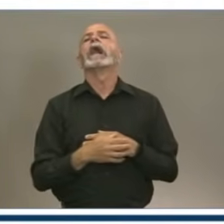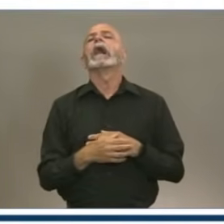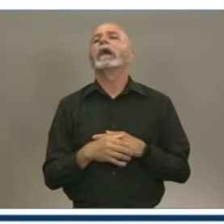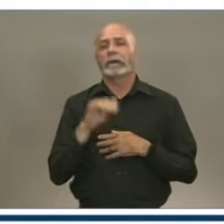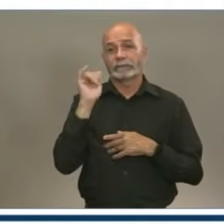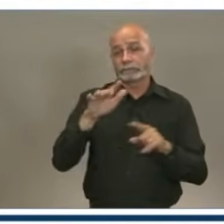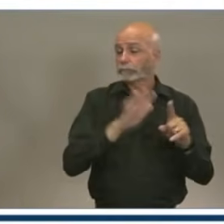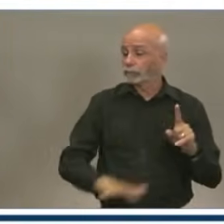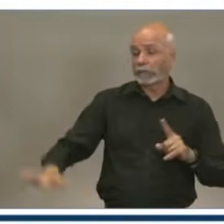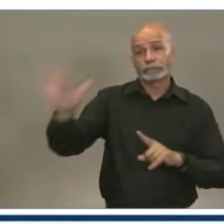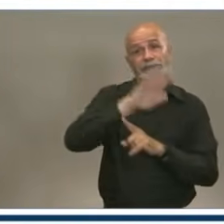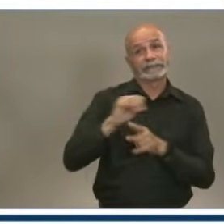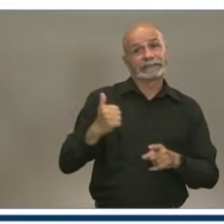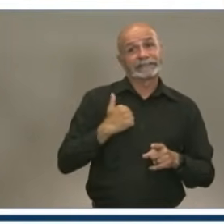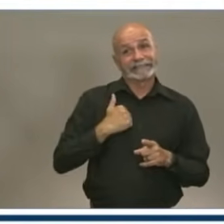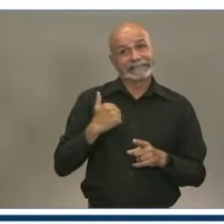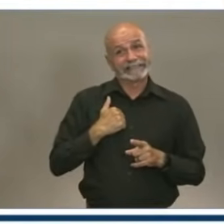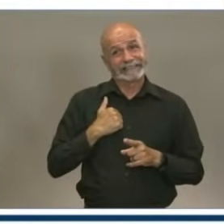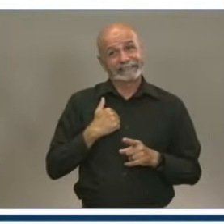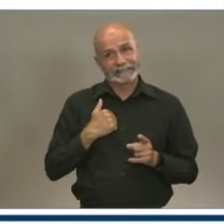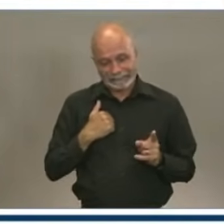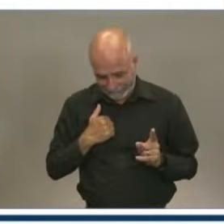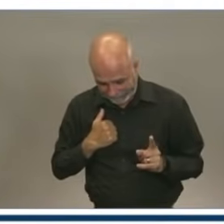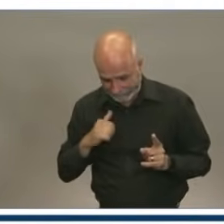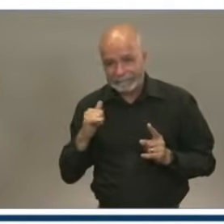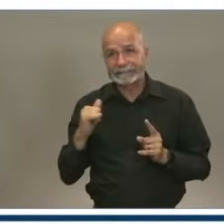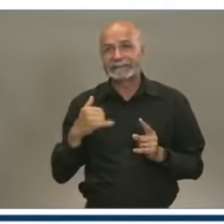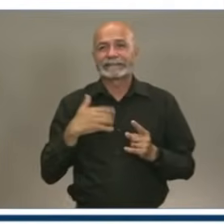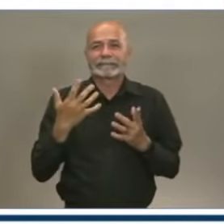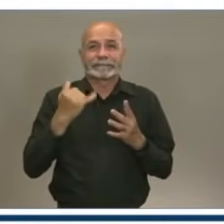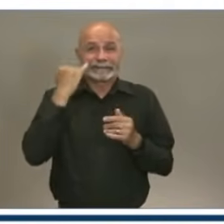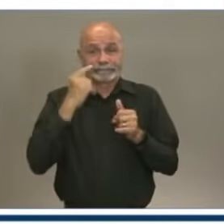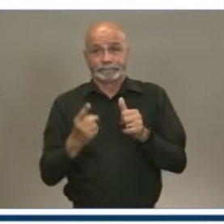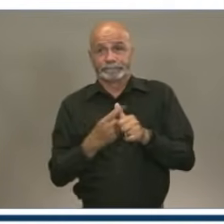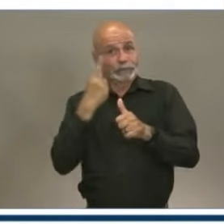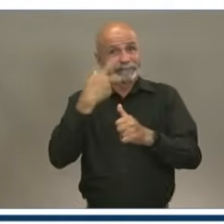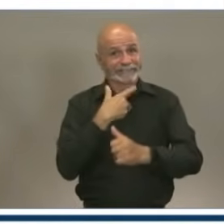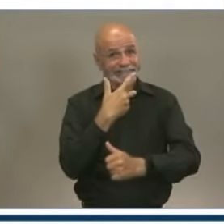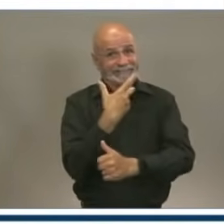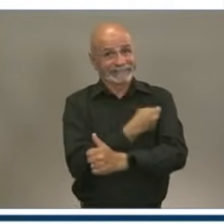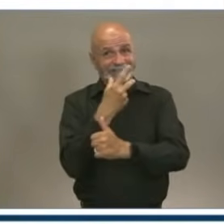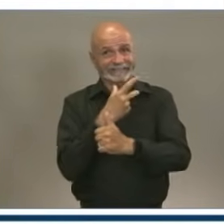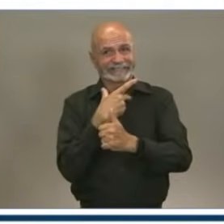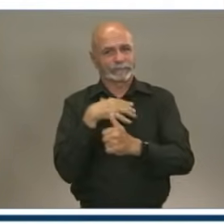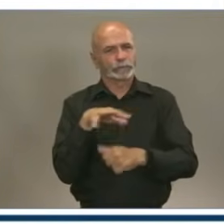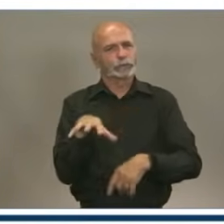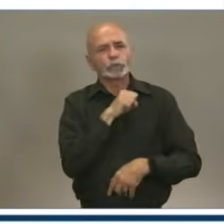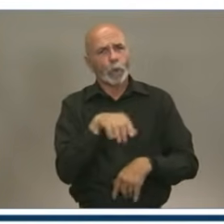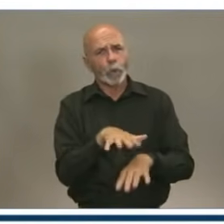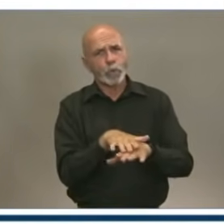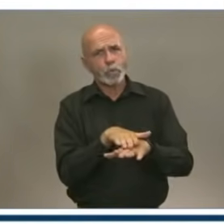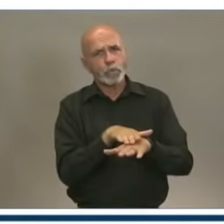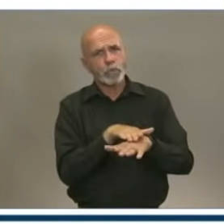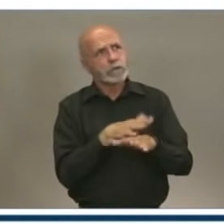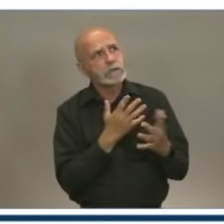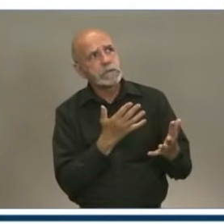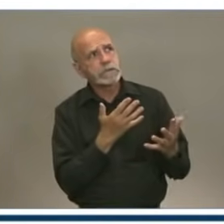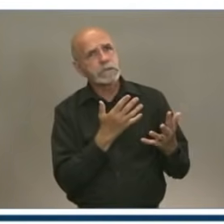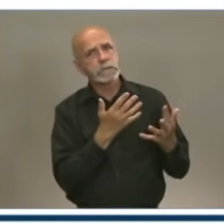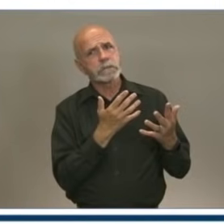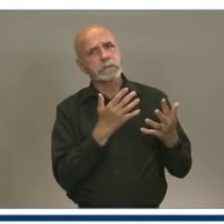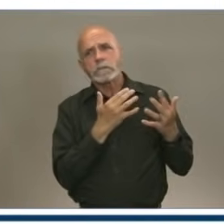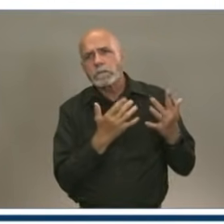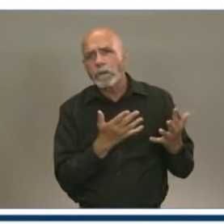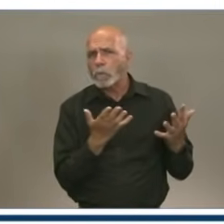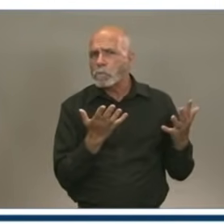is really slowing for the first dose, as you and the Premier are pointing out. What is your thought on whether